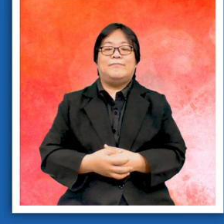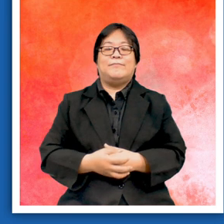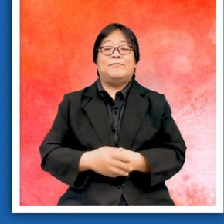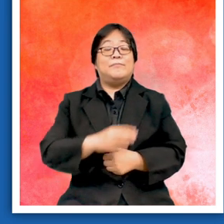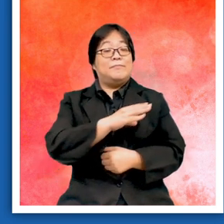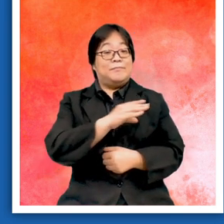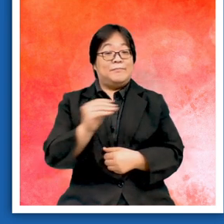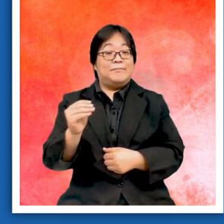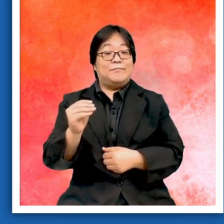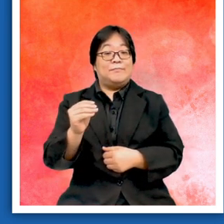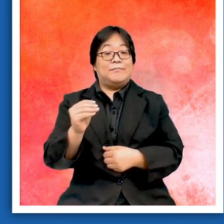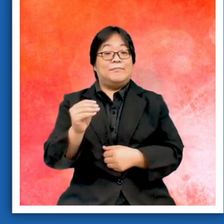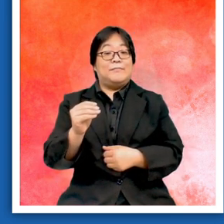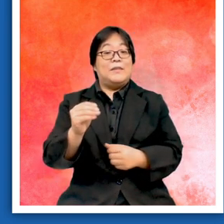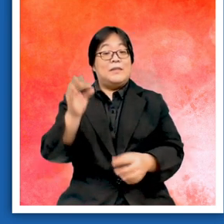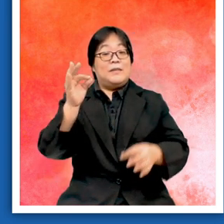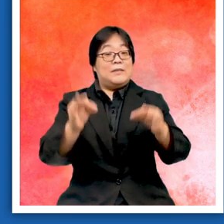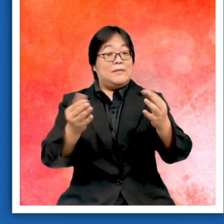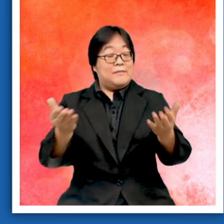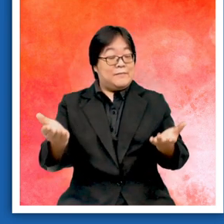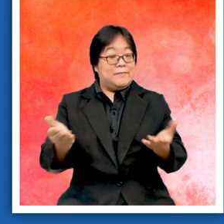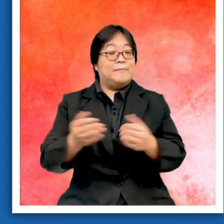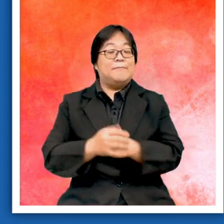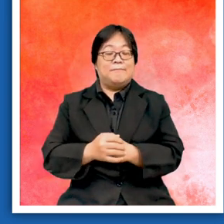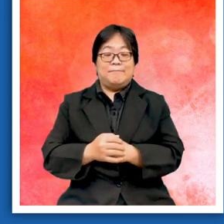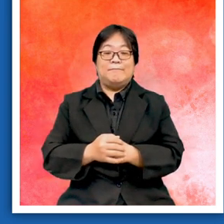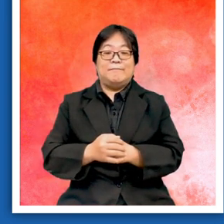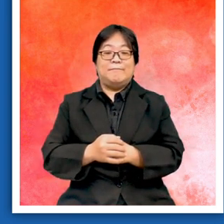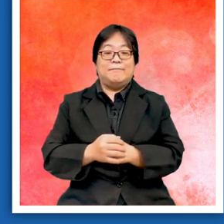And of course, if it is related to the